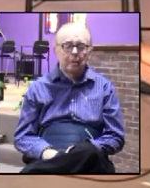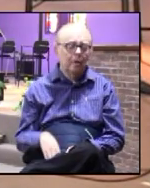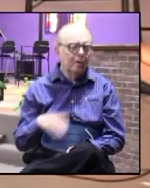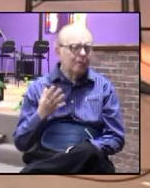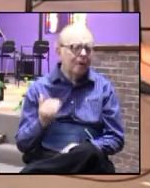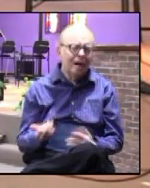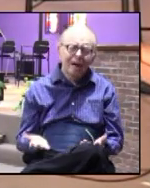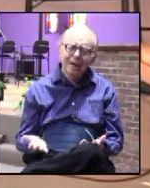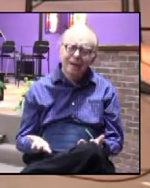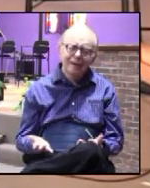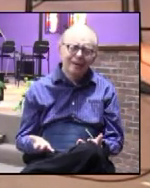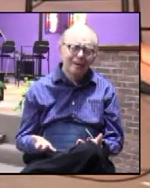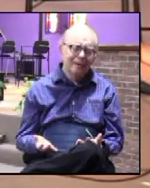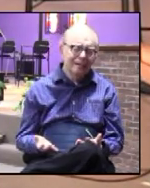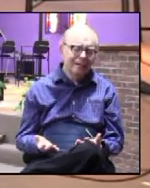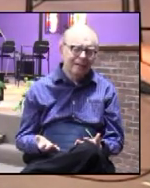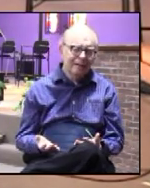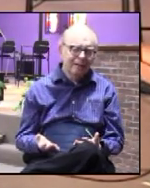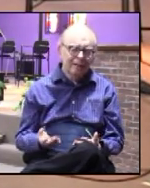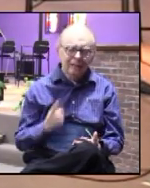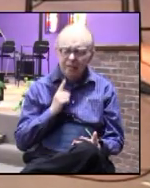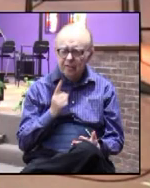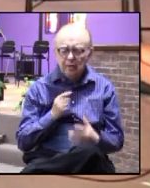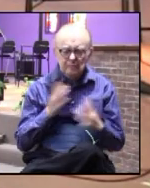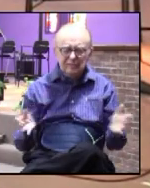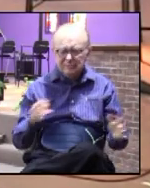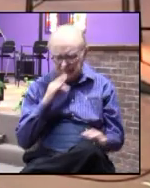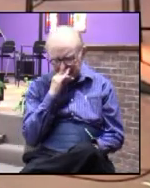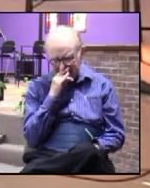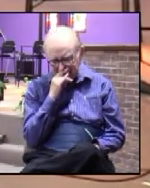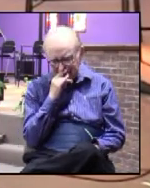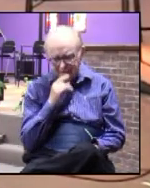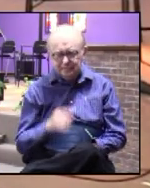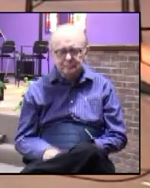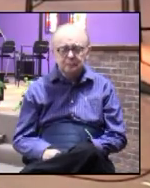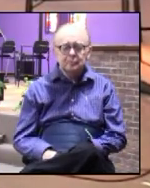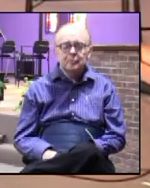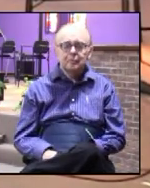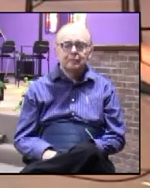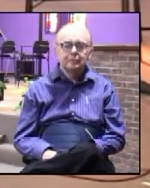Why? It's a bunch of kids.